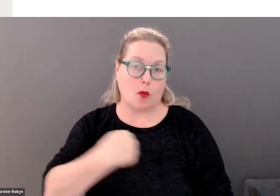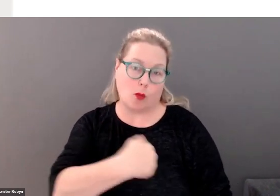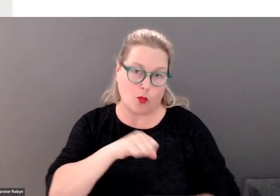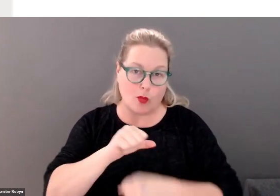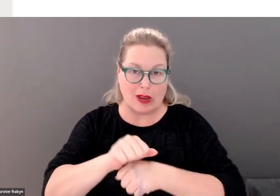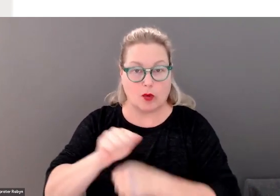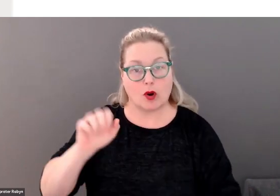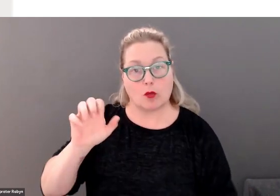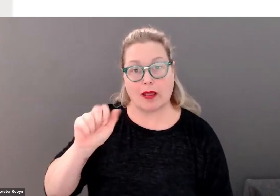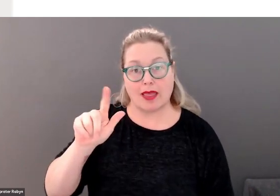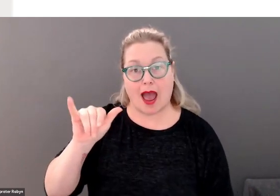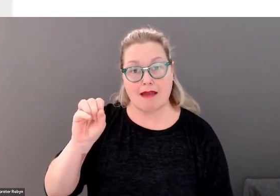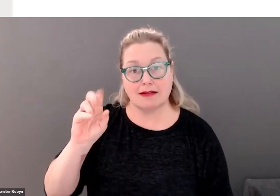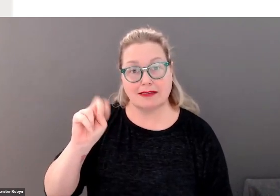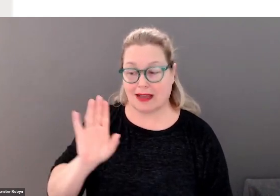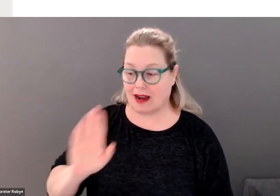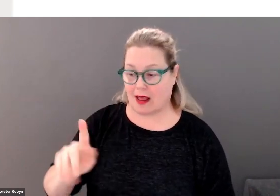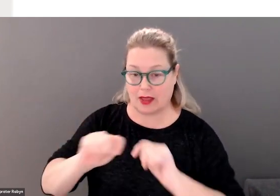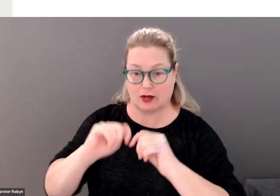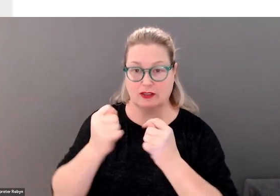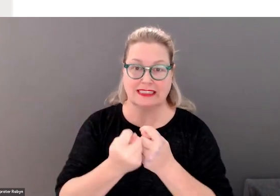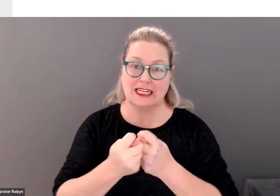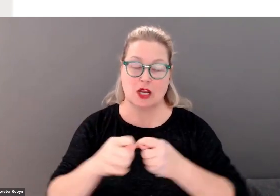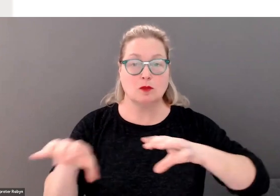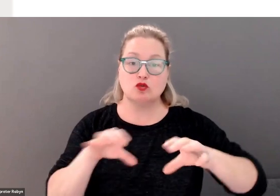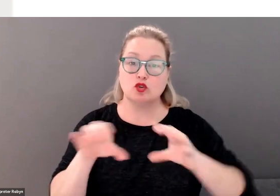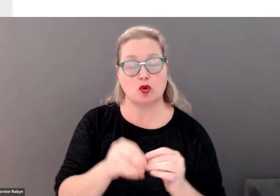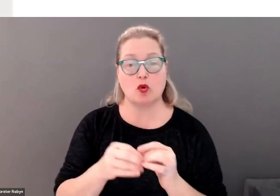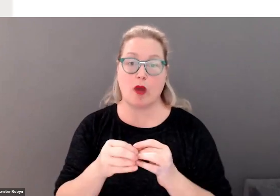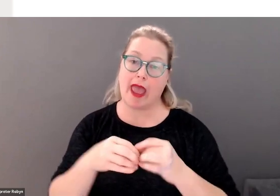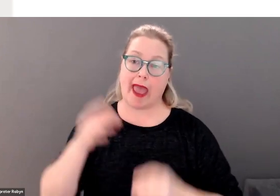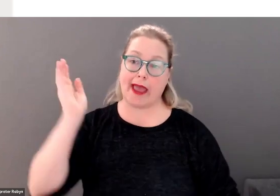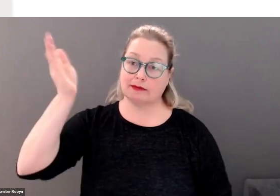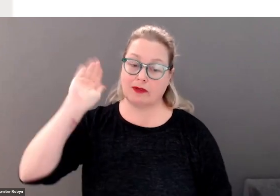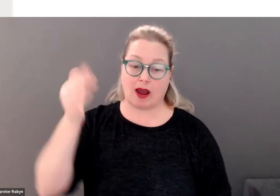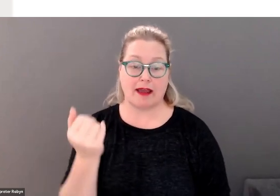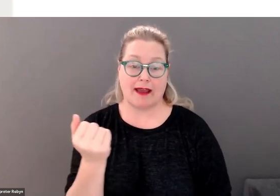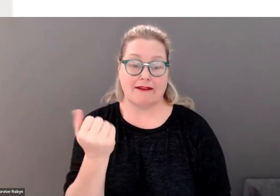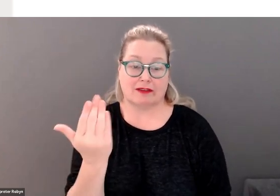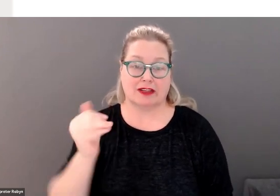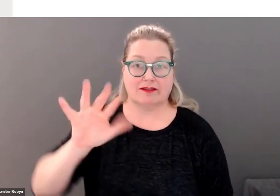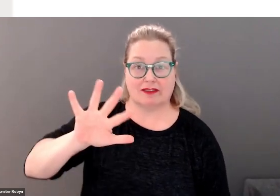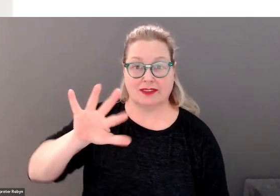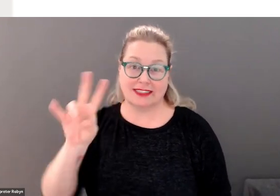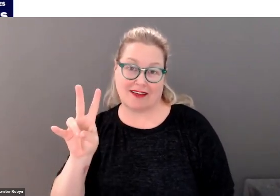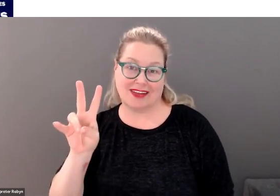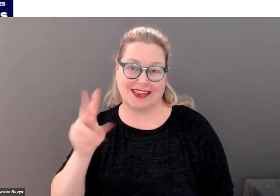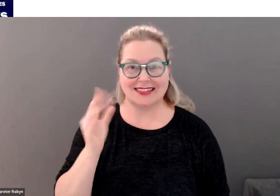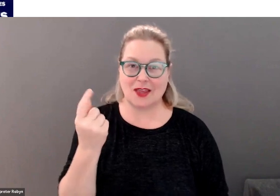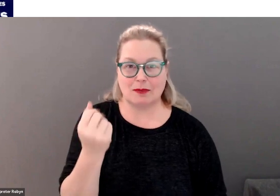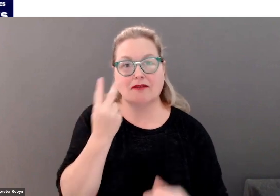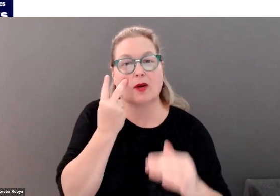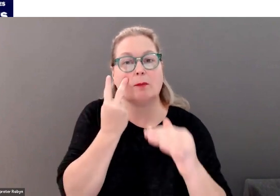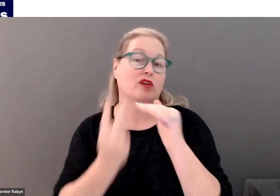also do a briefing on 1557 downstream as well. So as like a sneak preview of what's to come.